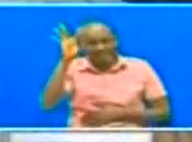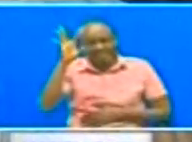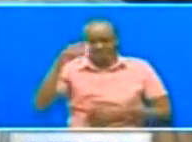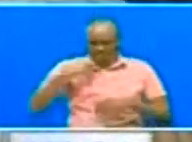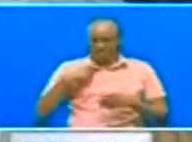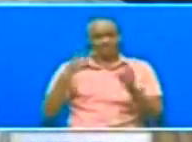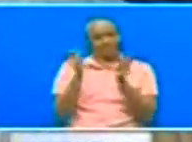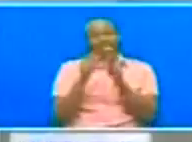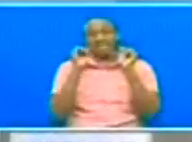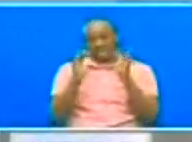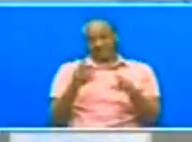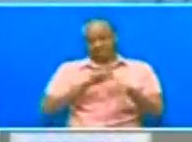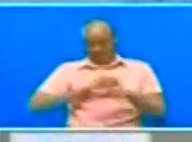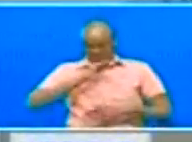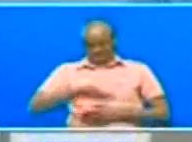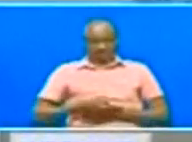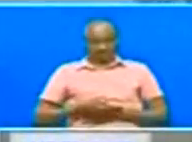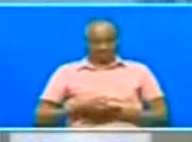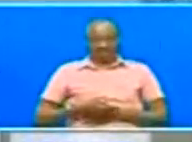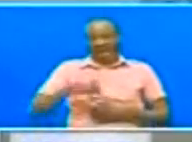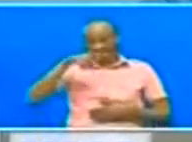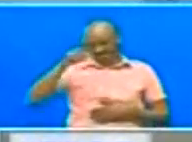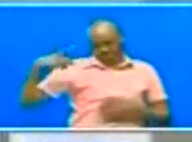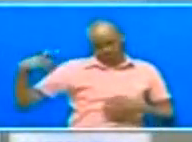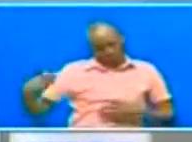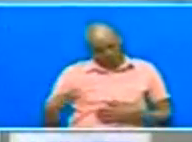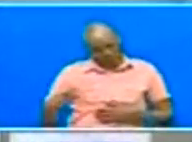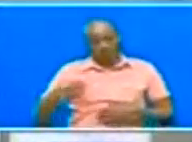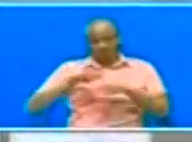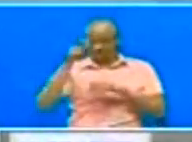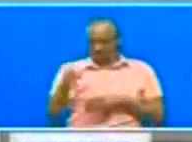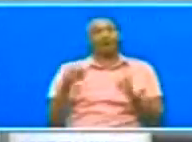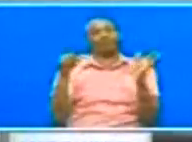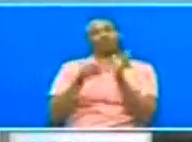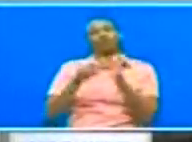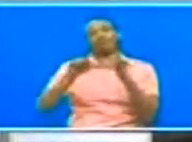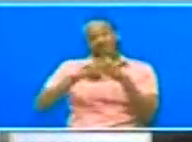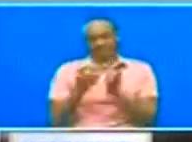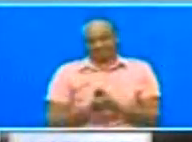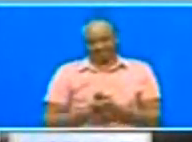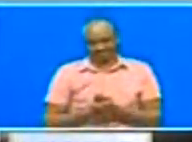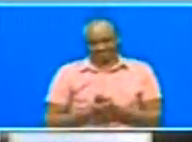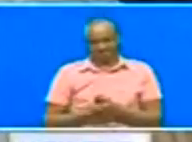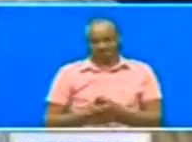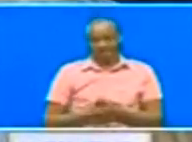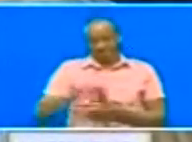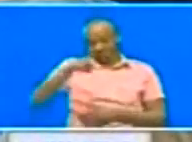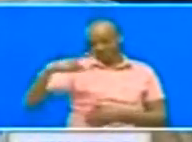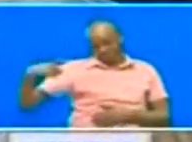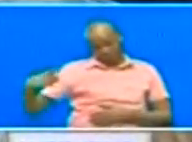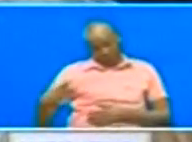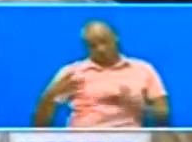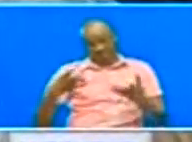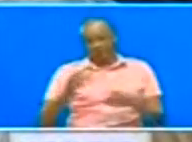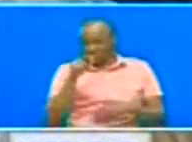in any labor pain. Ruth was induced, and that is when her nightmare began. So they induced the labor,